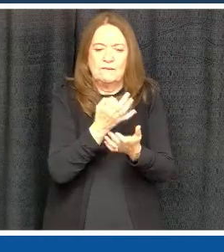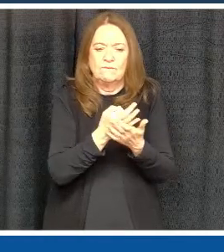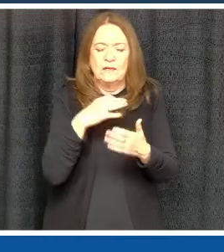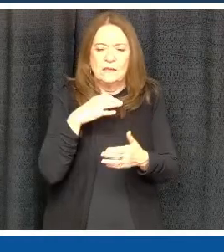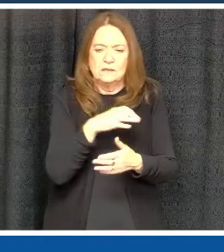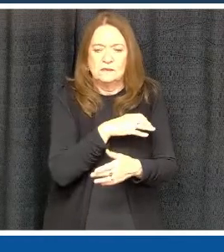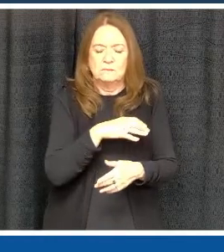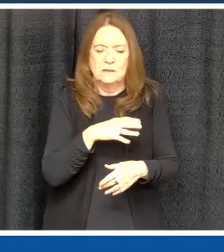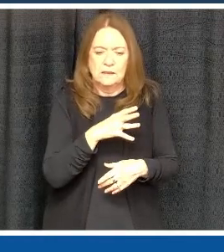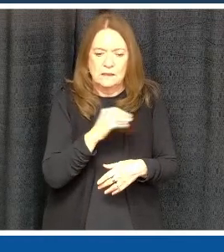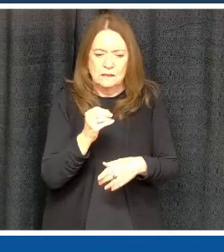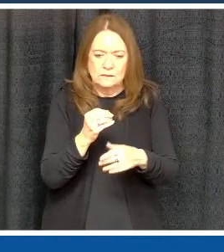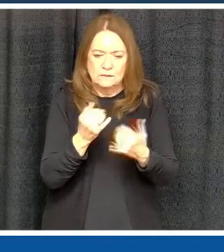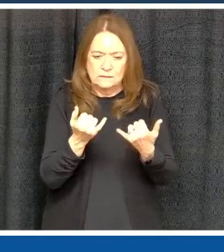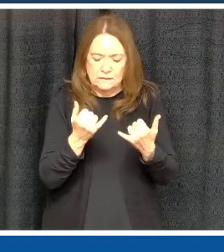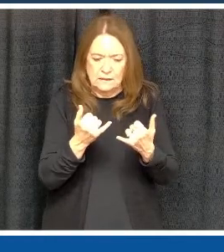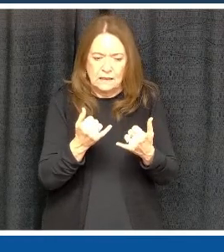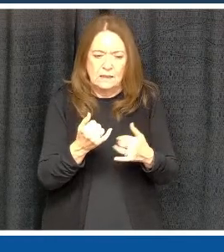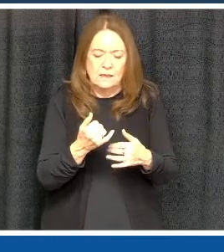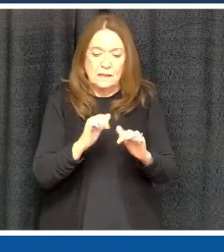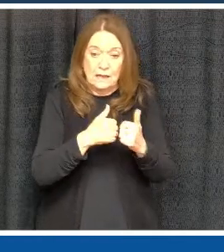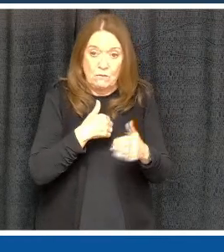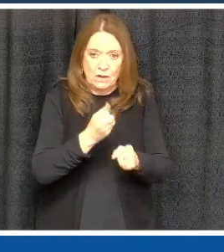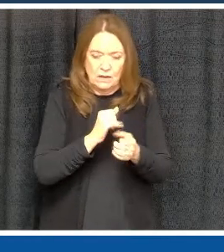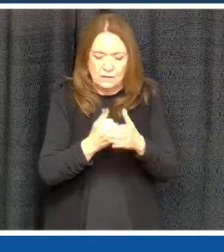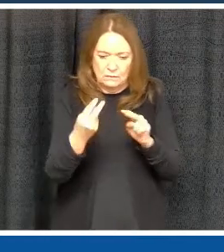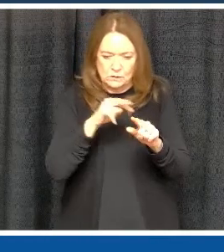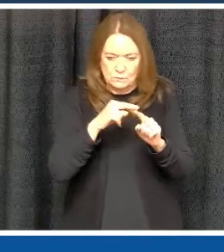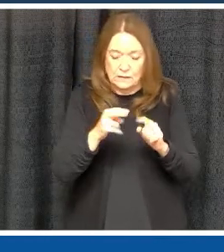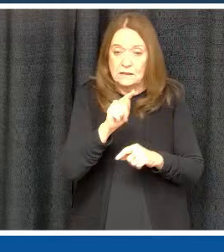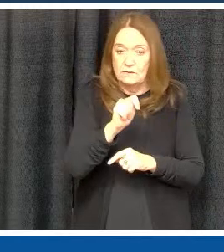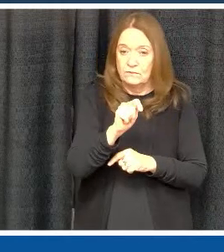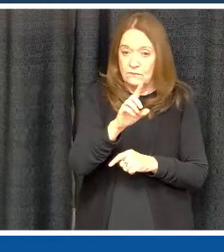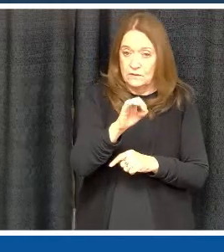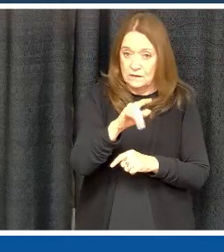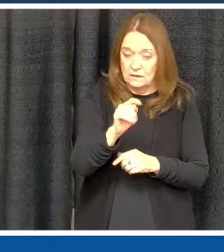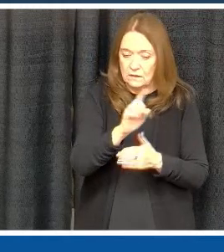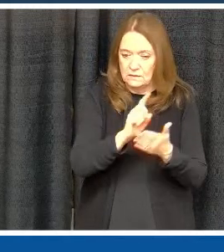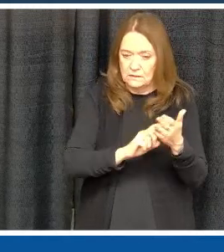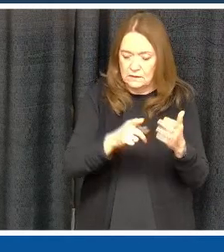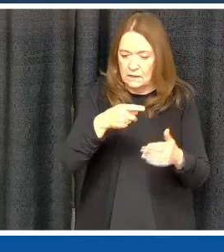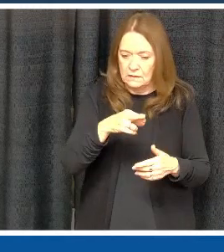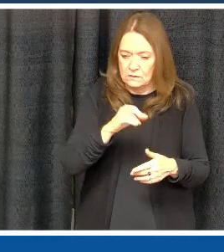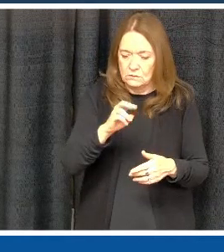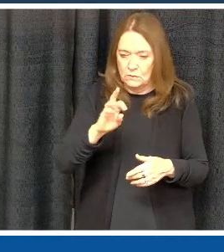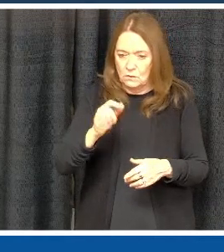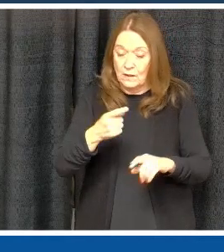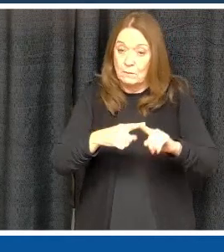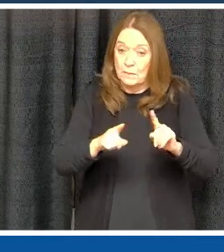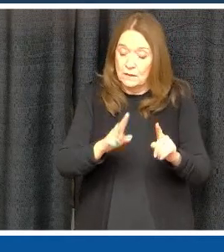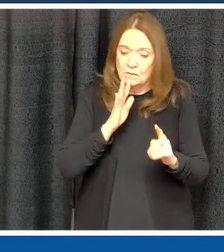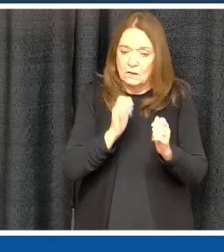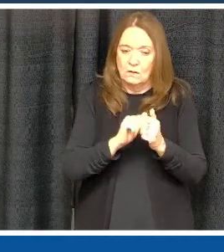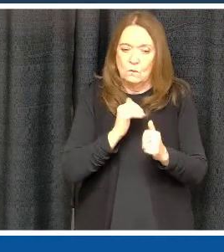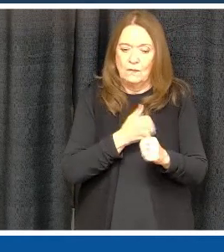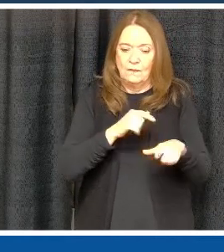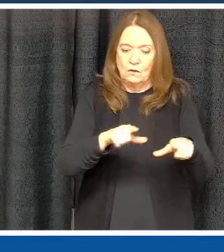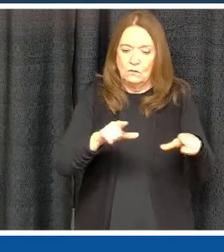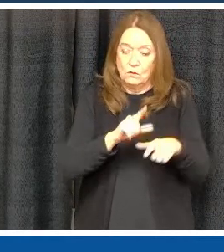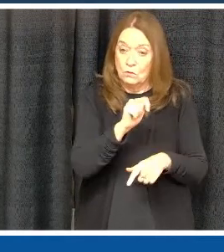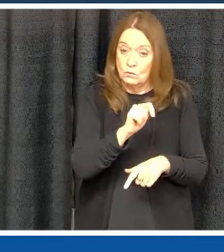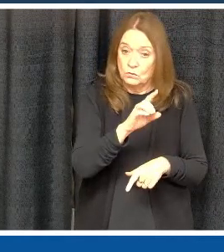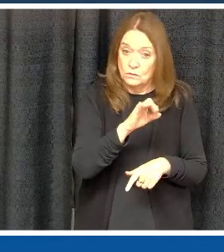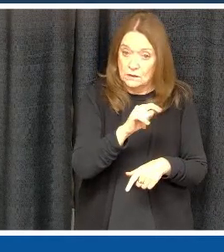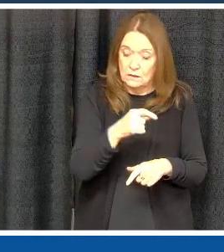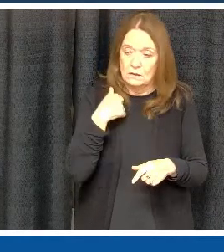today, and I want to kind of put that in perspective. TDOT designs to PROAG, but in speaking with our own local TDOT folks that